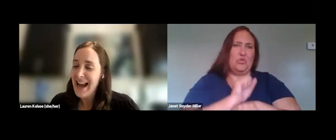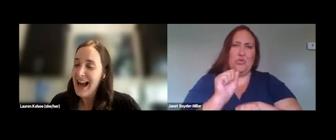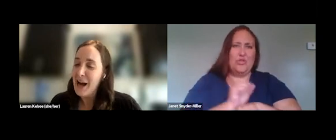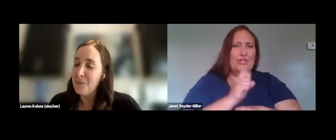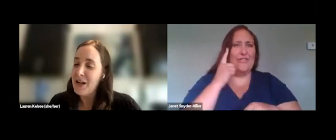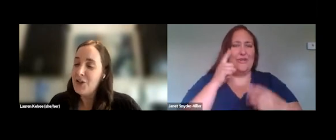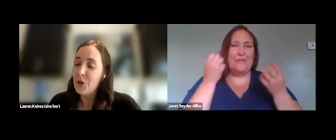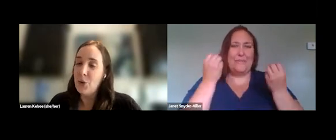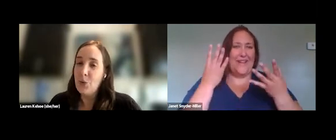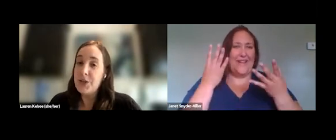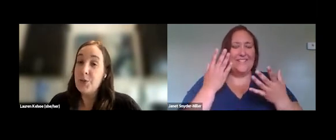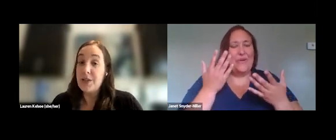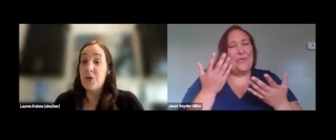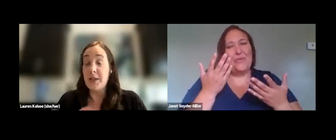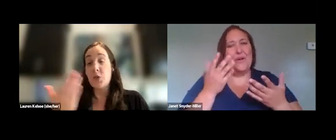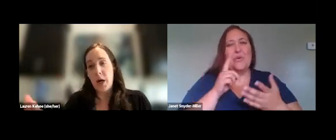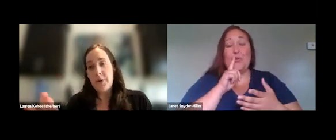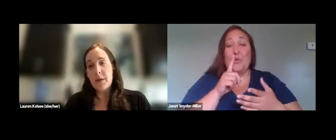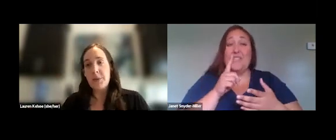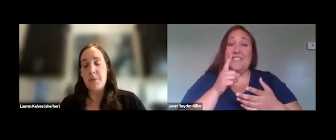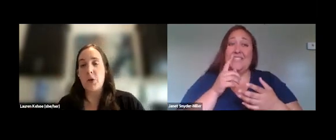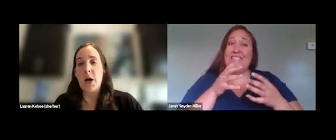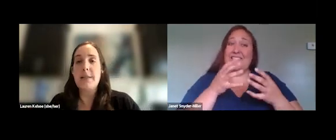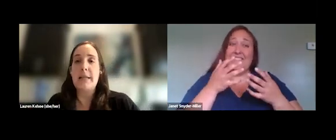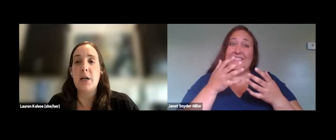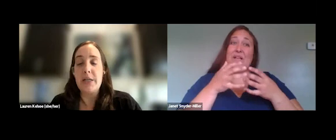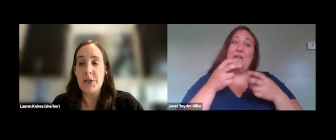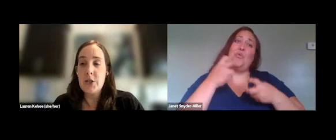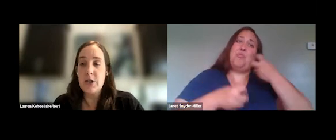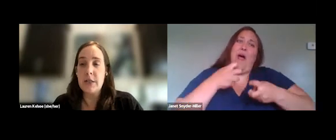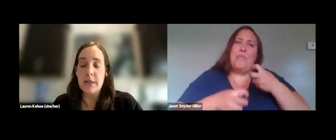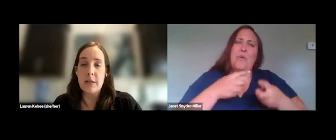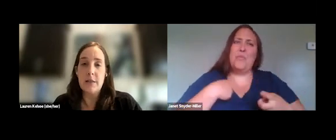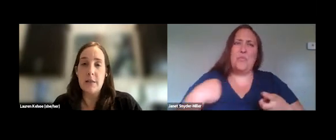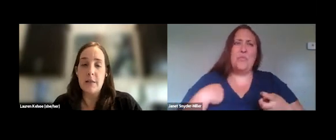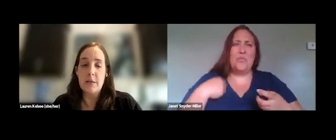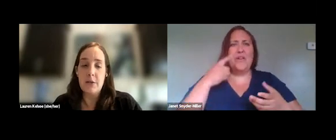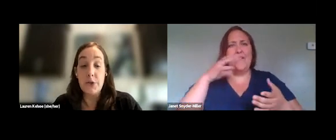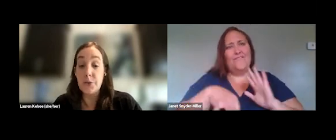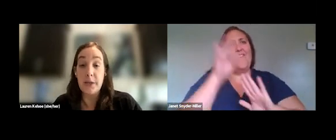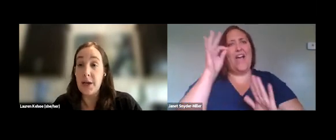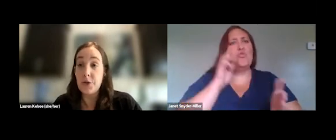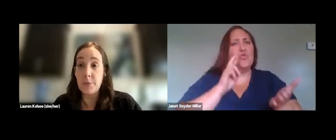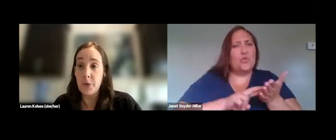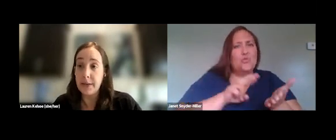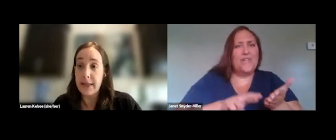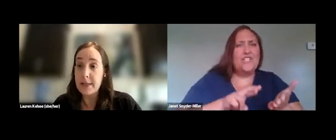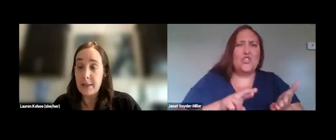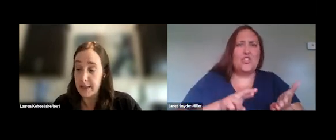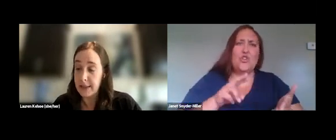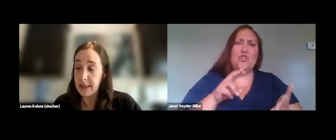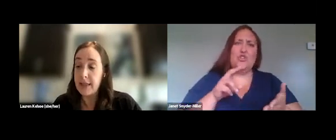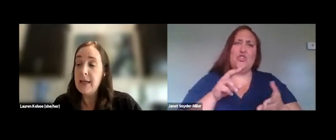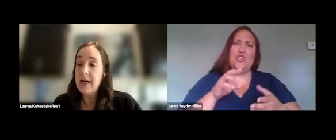many. And so this was a huge thing as well that came across in our research, and the users were encountering broken